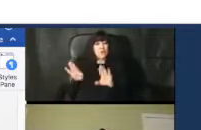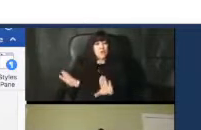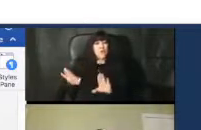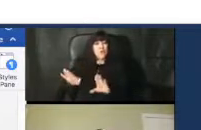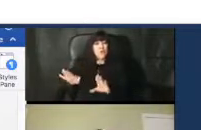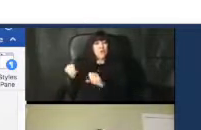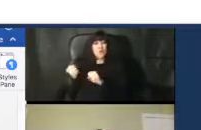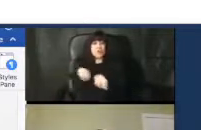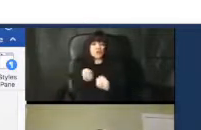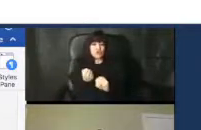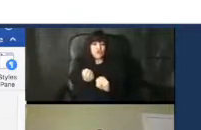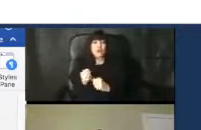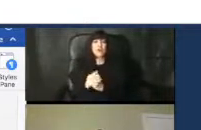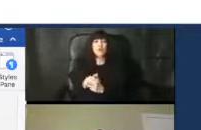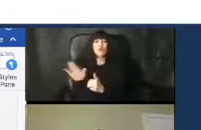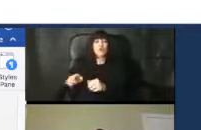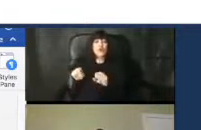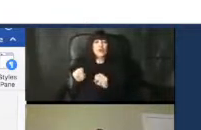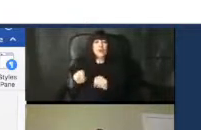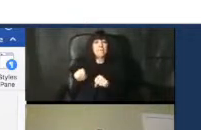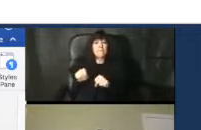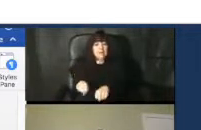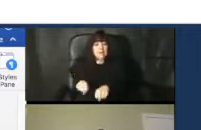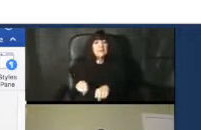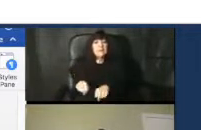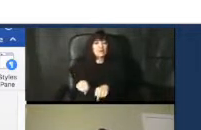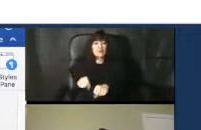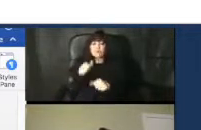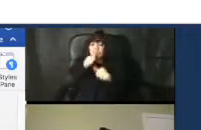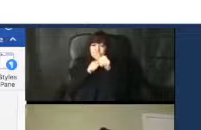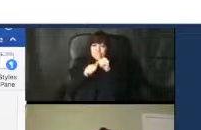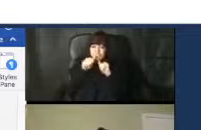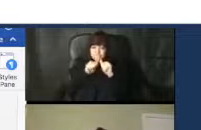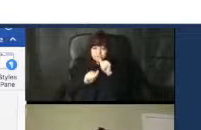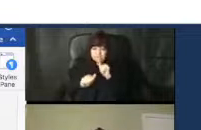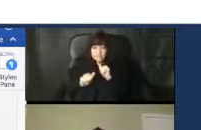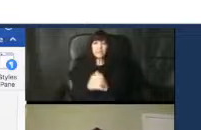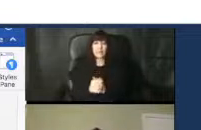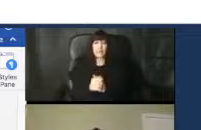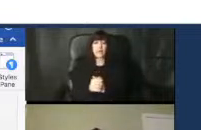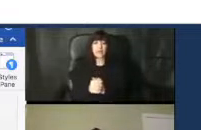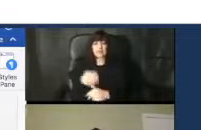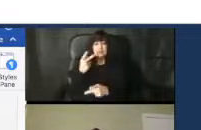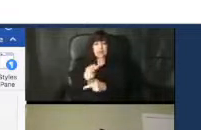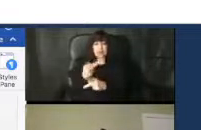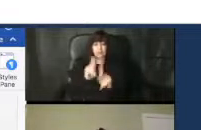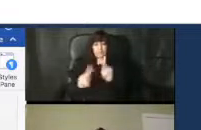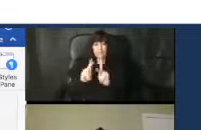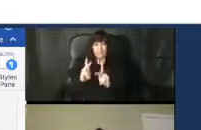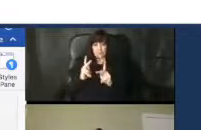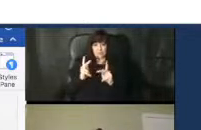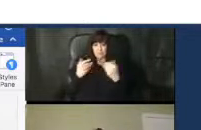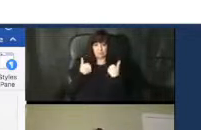resilience, the importance of caregivers taking care of themselves to be best able to take care of their